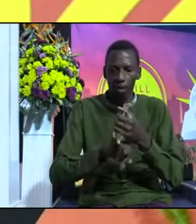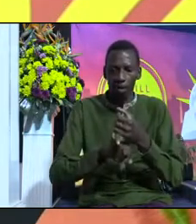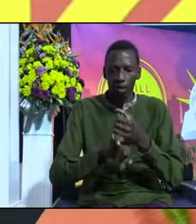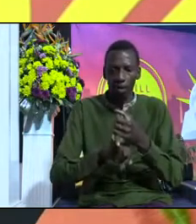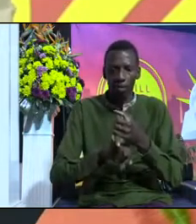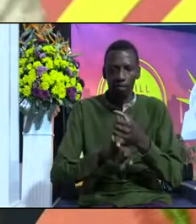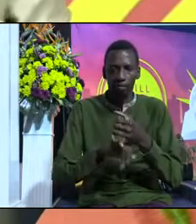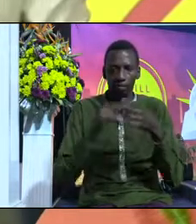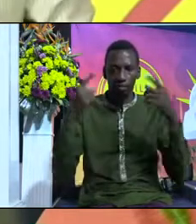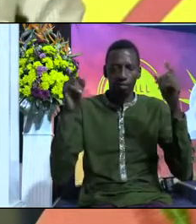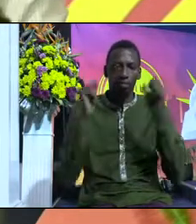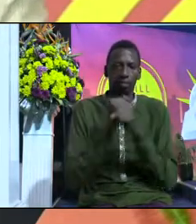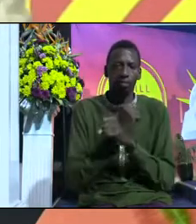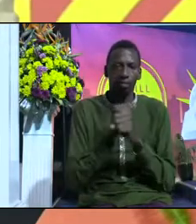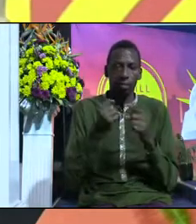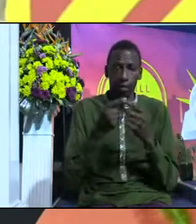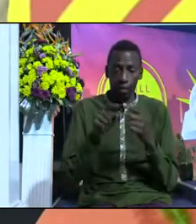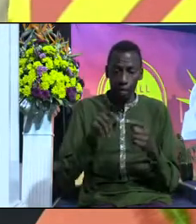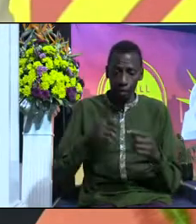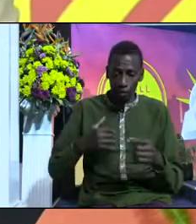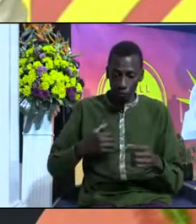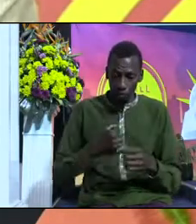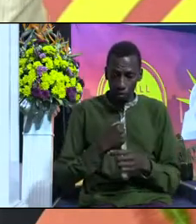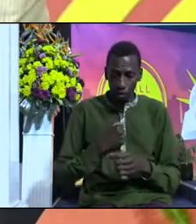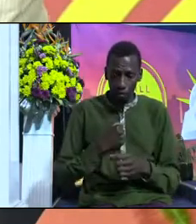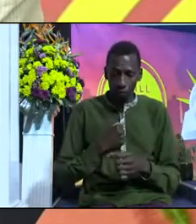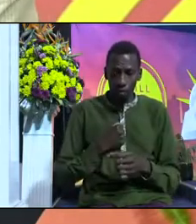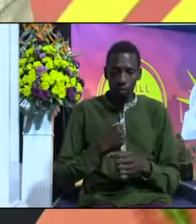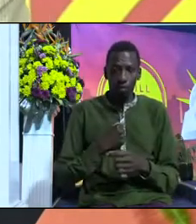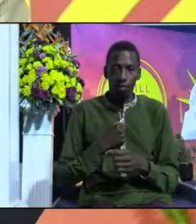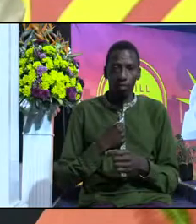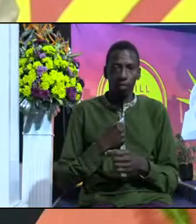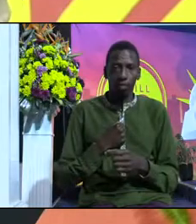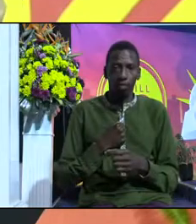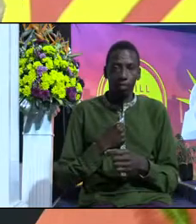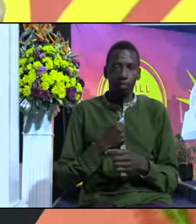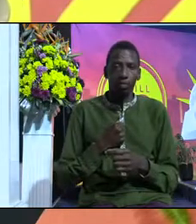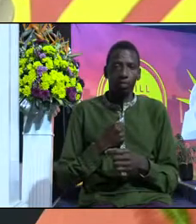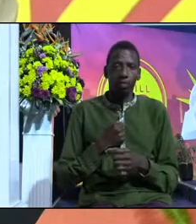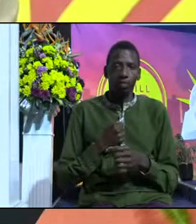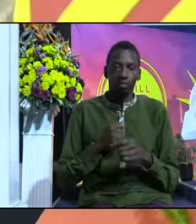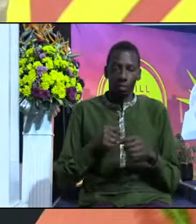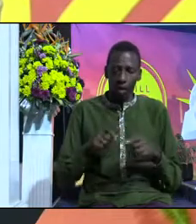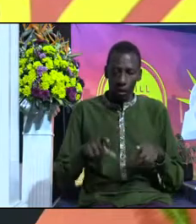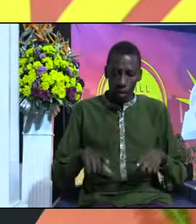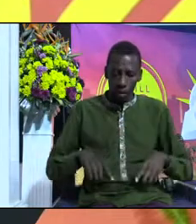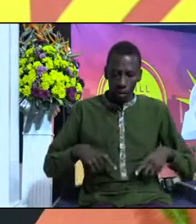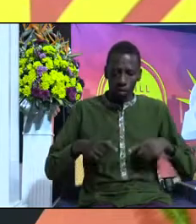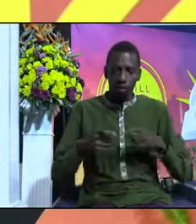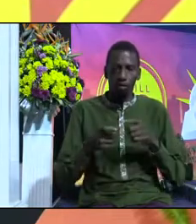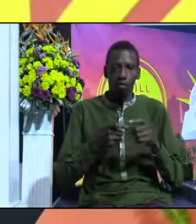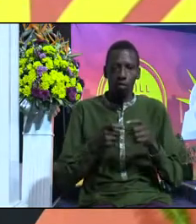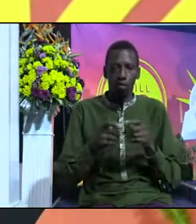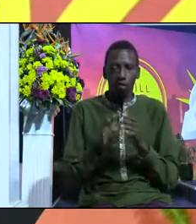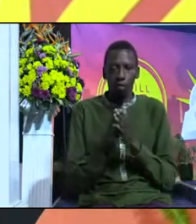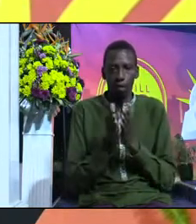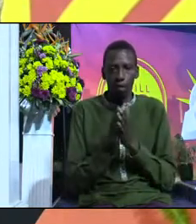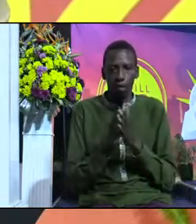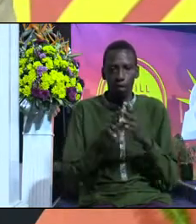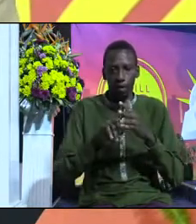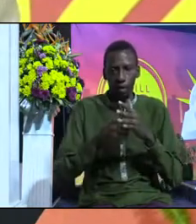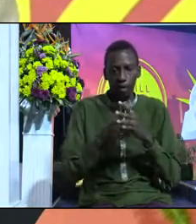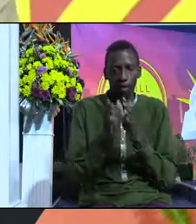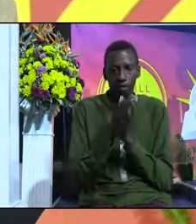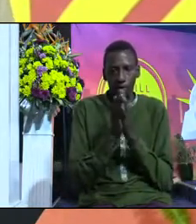it. But Joseph leaps off the pages of the Genesis story as a man